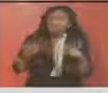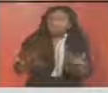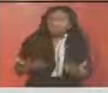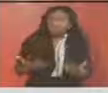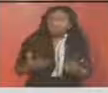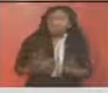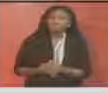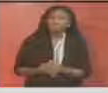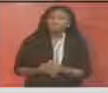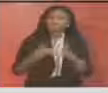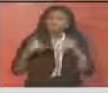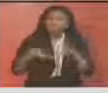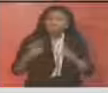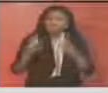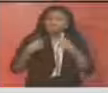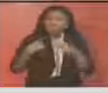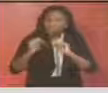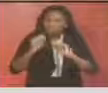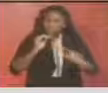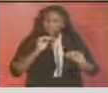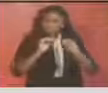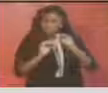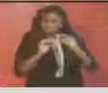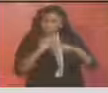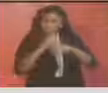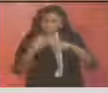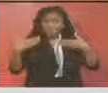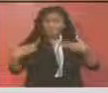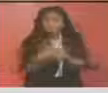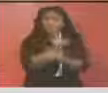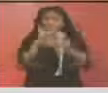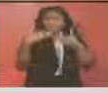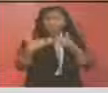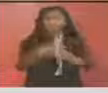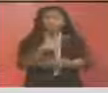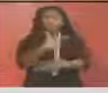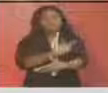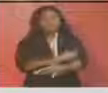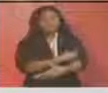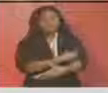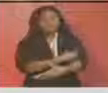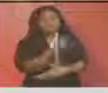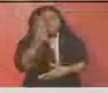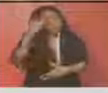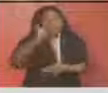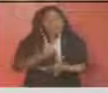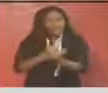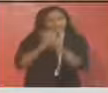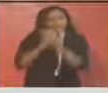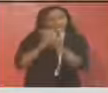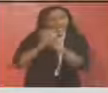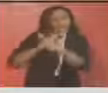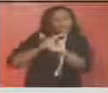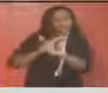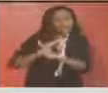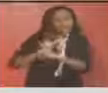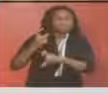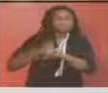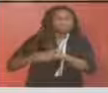the composition of the vaccines to protect against the variants. So there are several studies now underway to develop